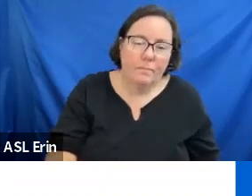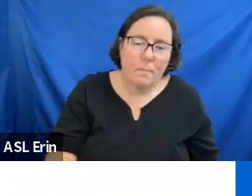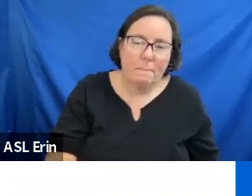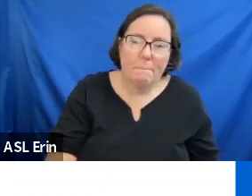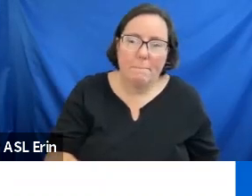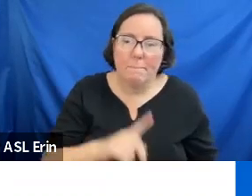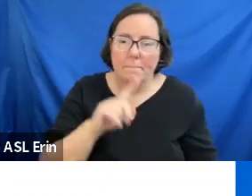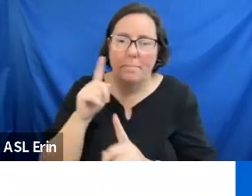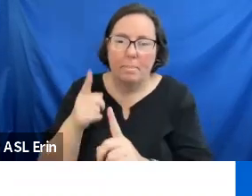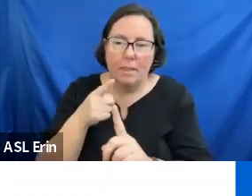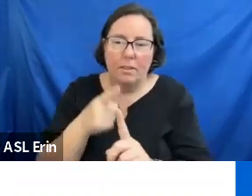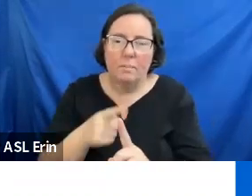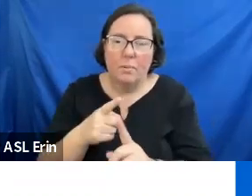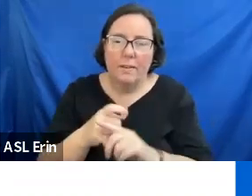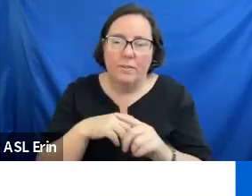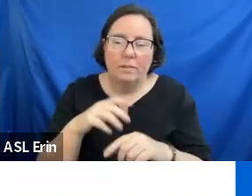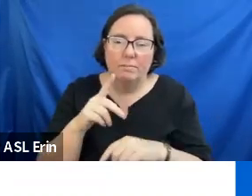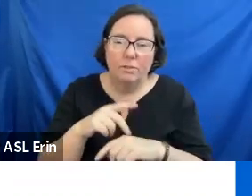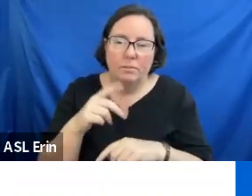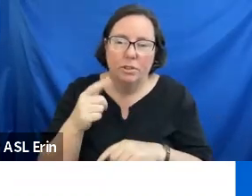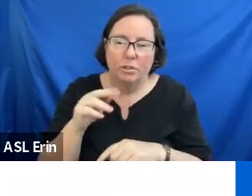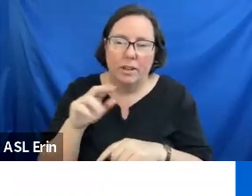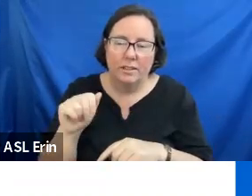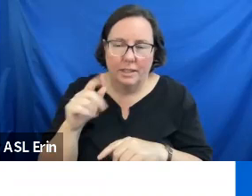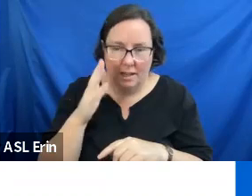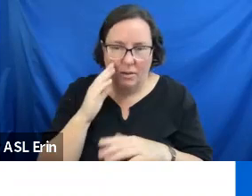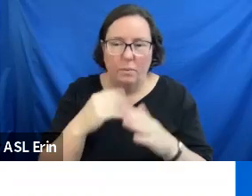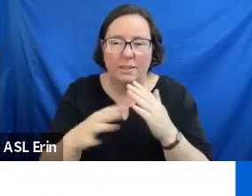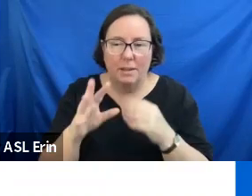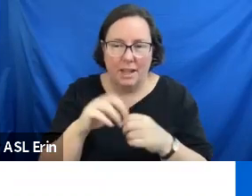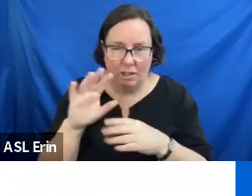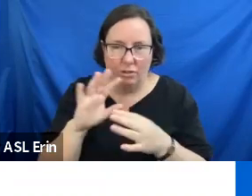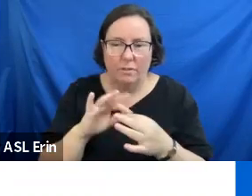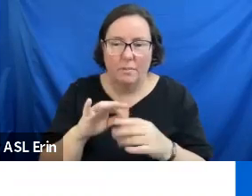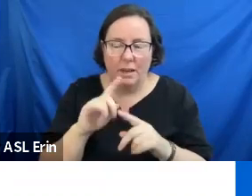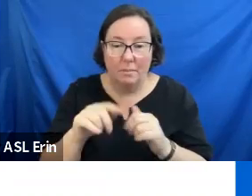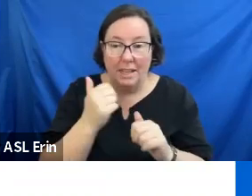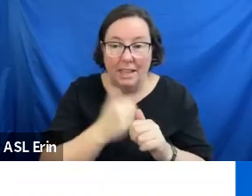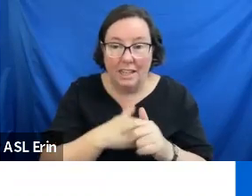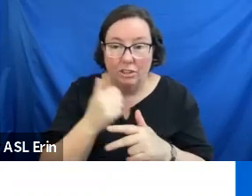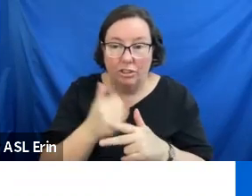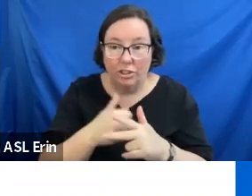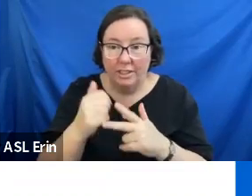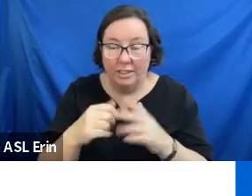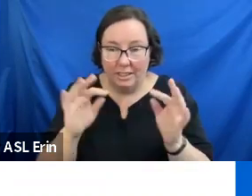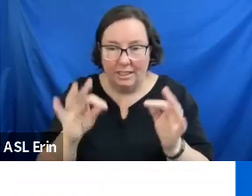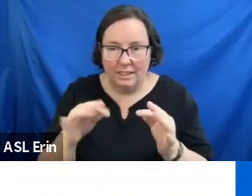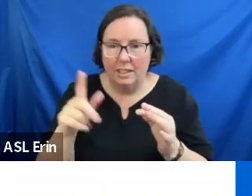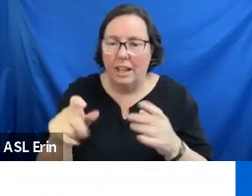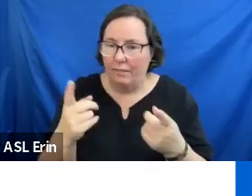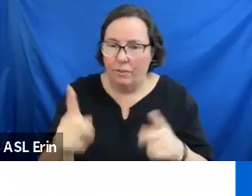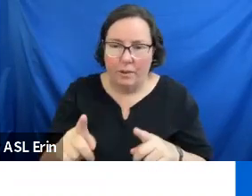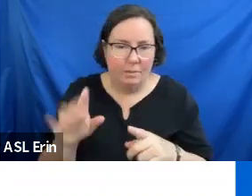Principal Grass's point, and I know this was implied in her remarks, but each of those determinations ultimately have to